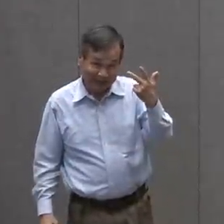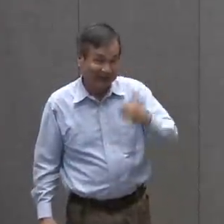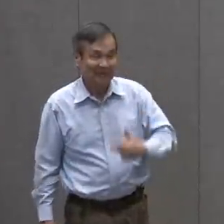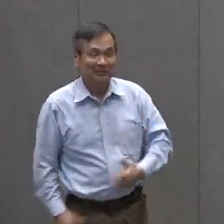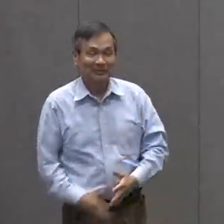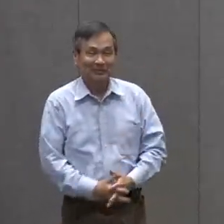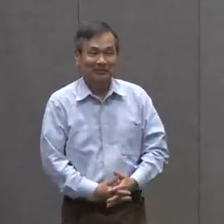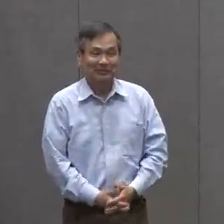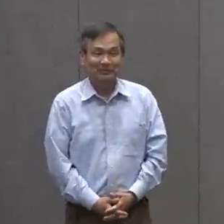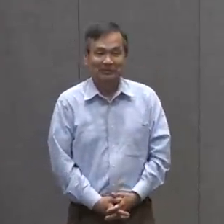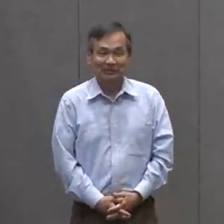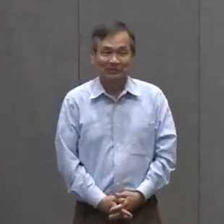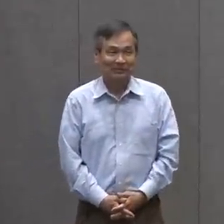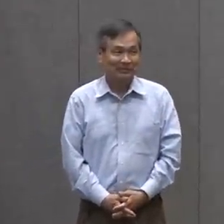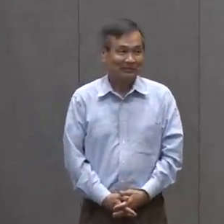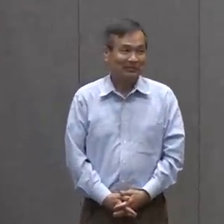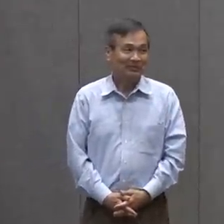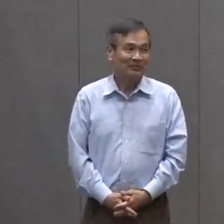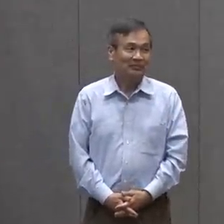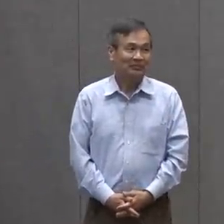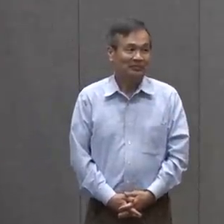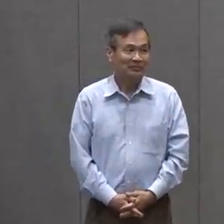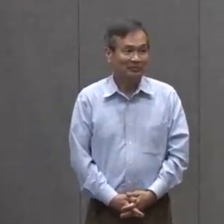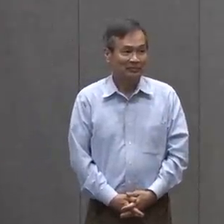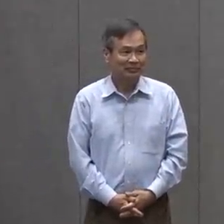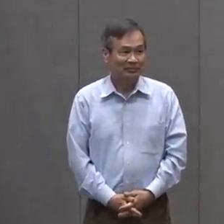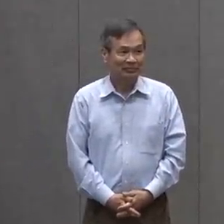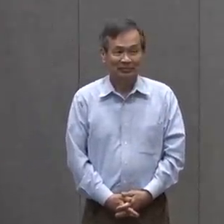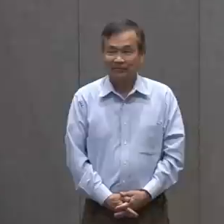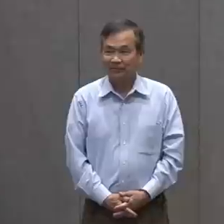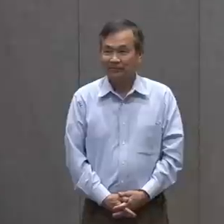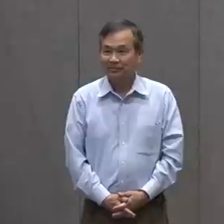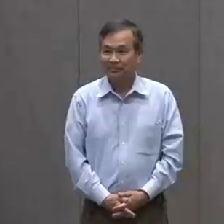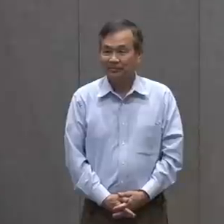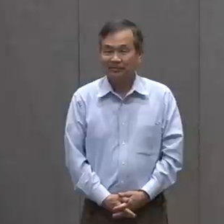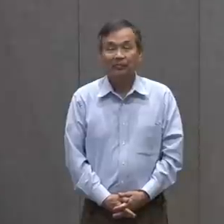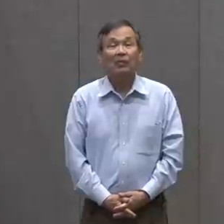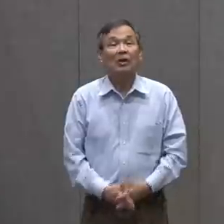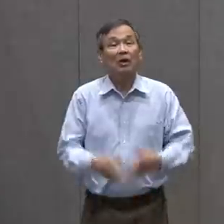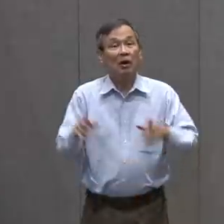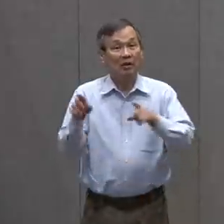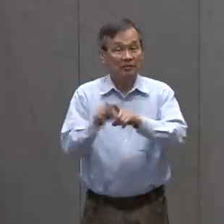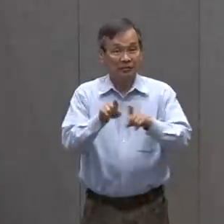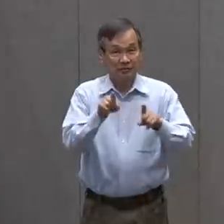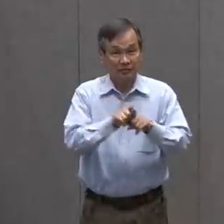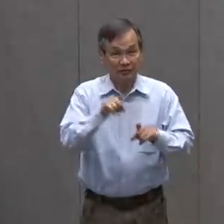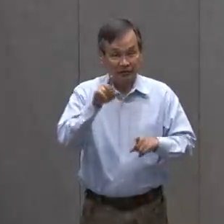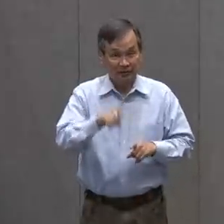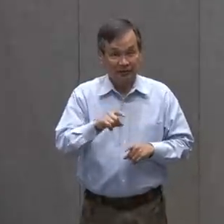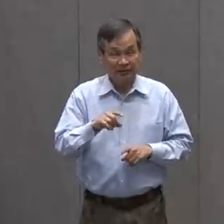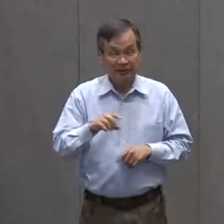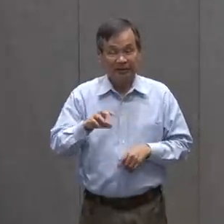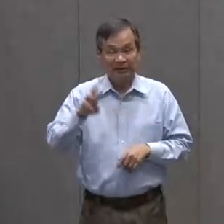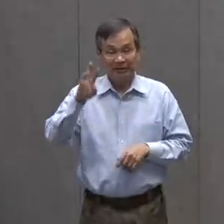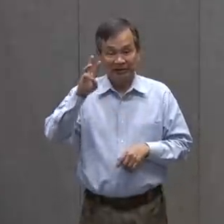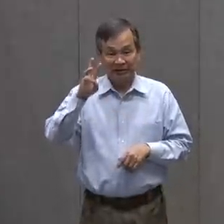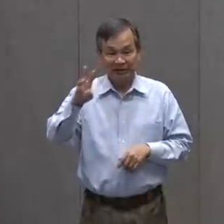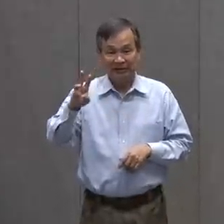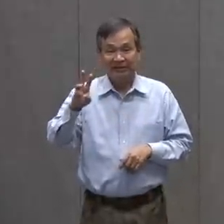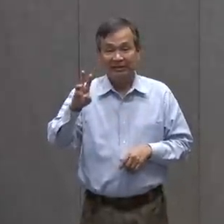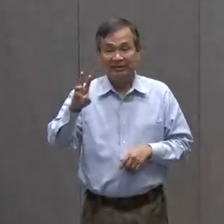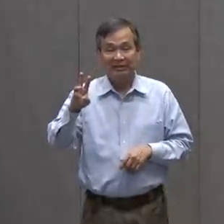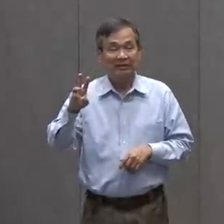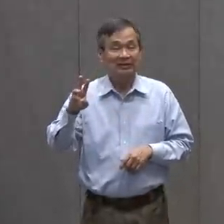up here. We'll just take turns like going up and rolling the dice. We also need 6 counters of the same color.